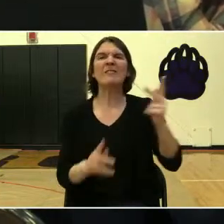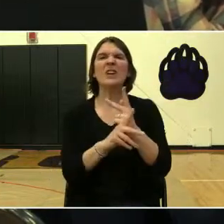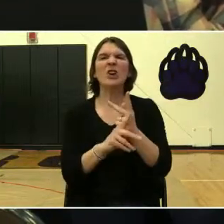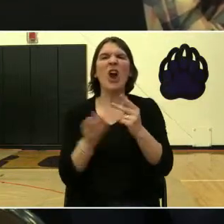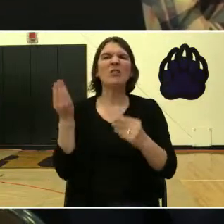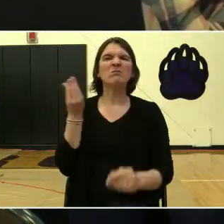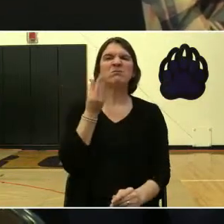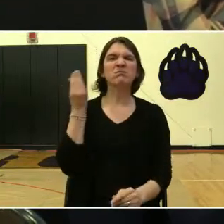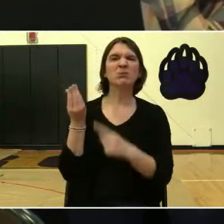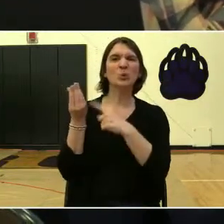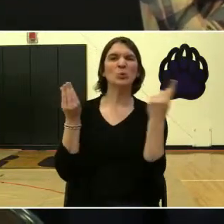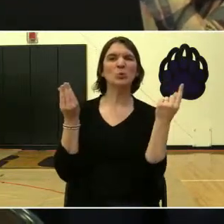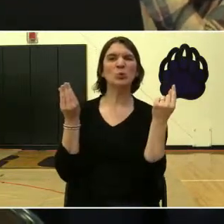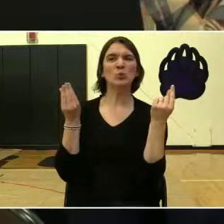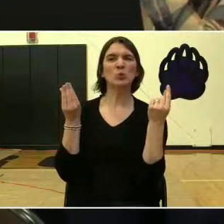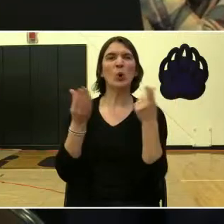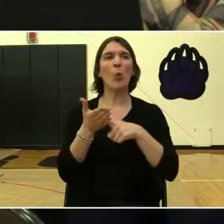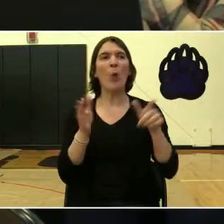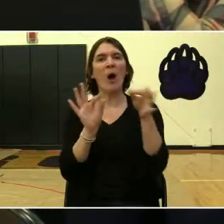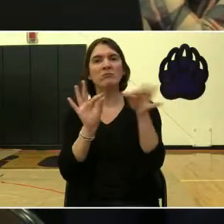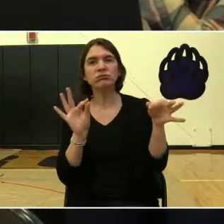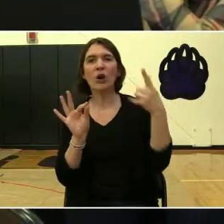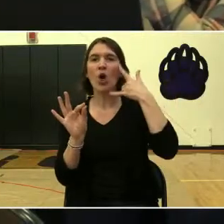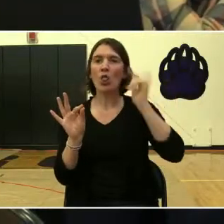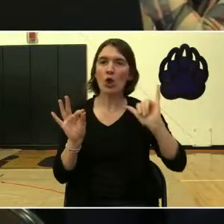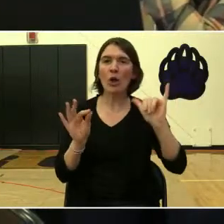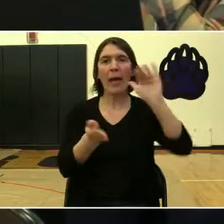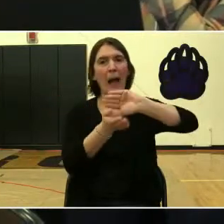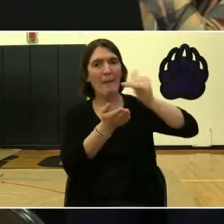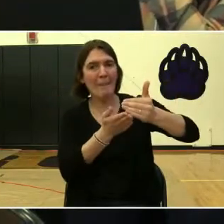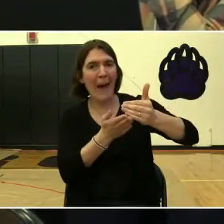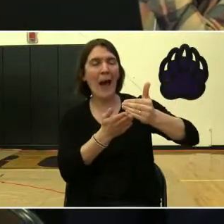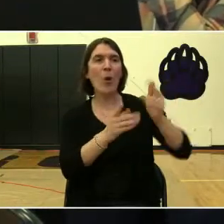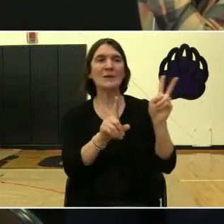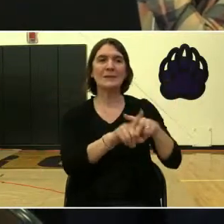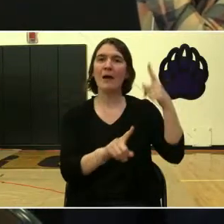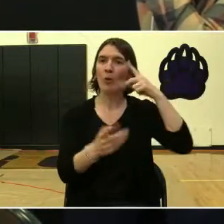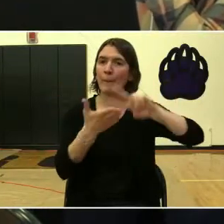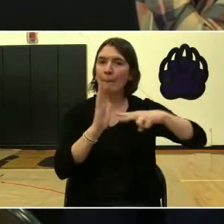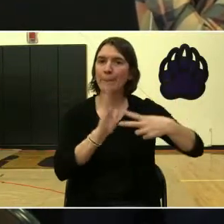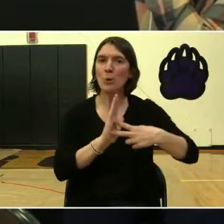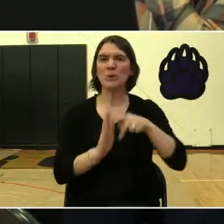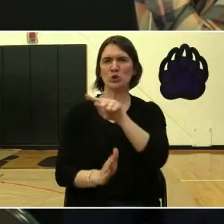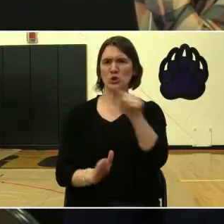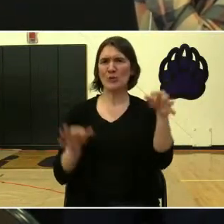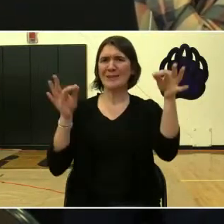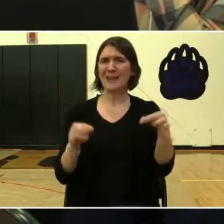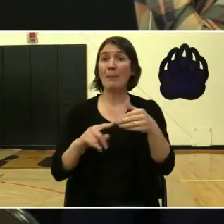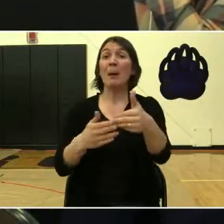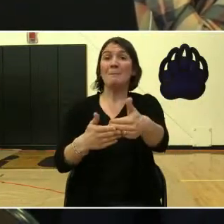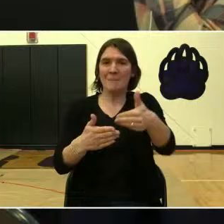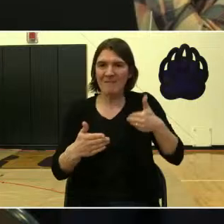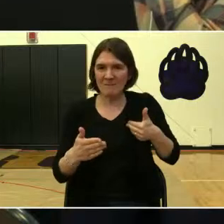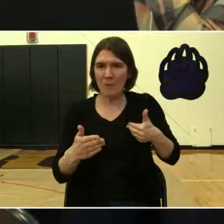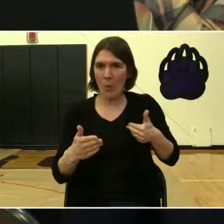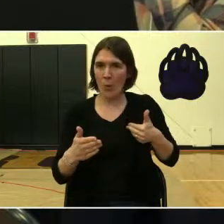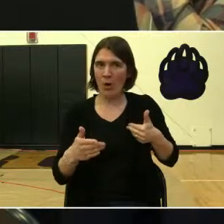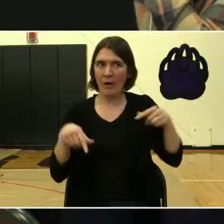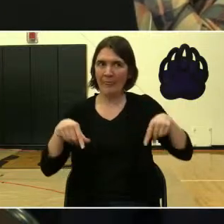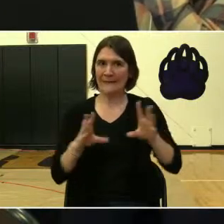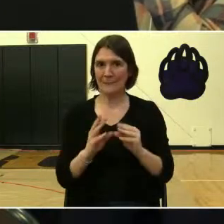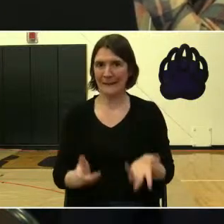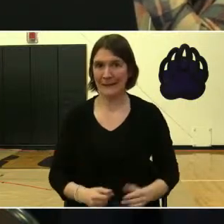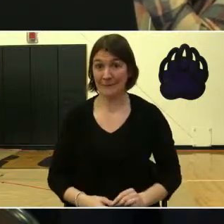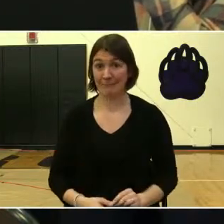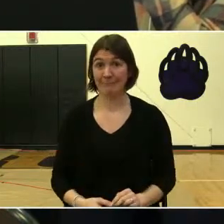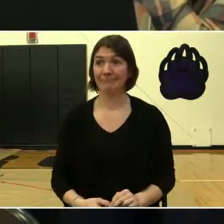out what the particular article should be as far as the assignment of that uh excess fund balance